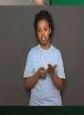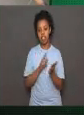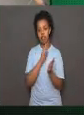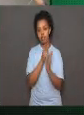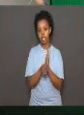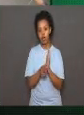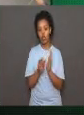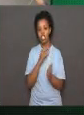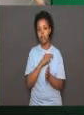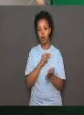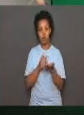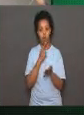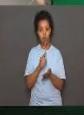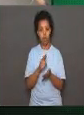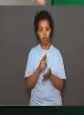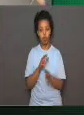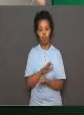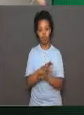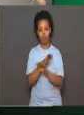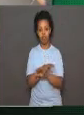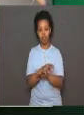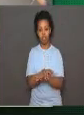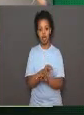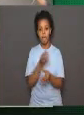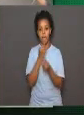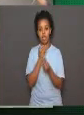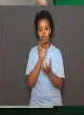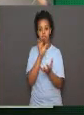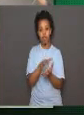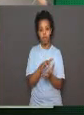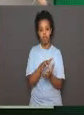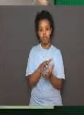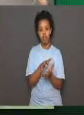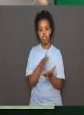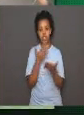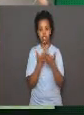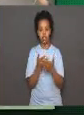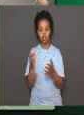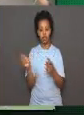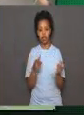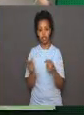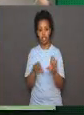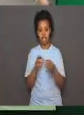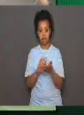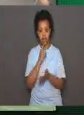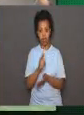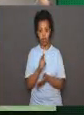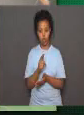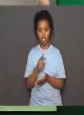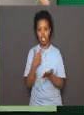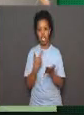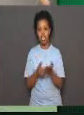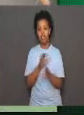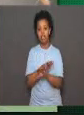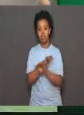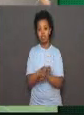behavior is a spider weaving a web. The spider has never been taught how